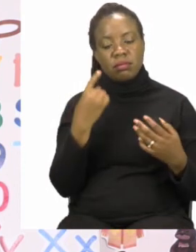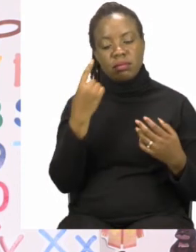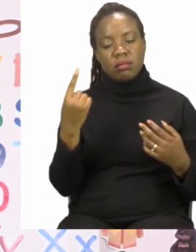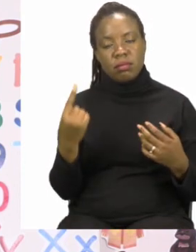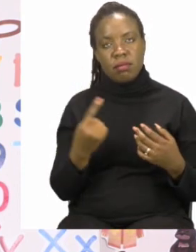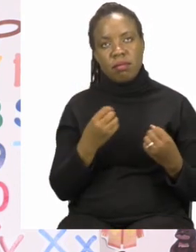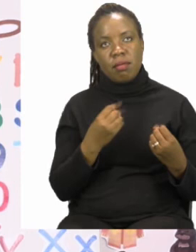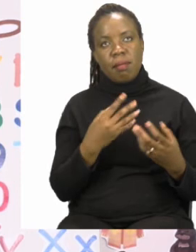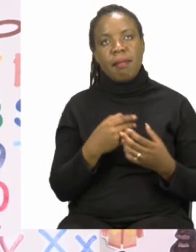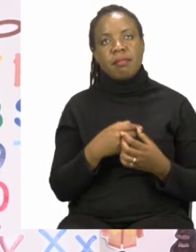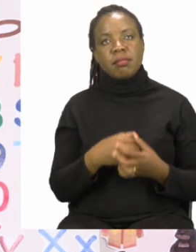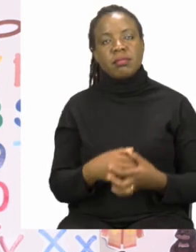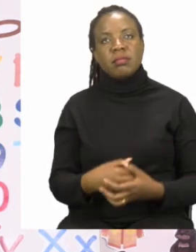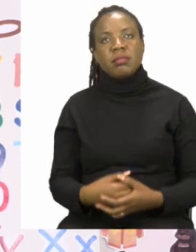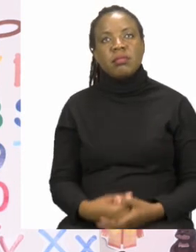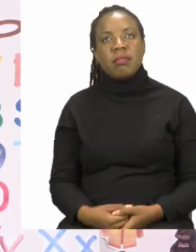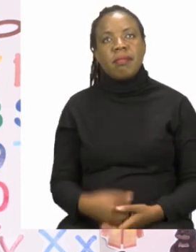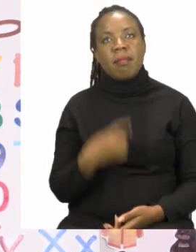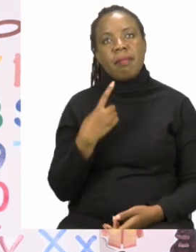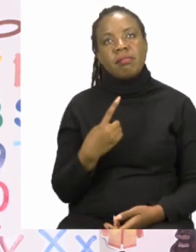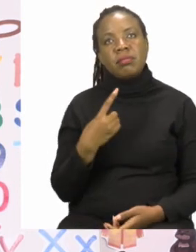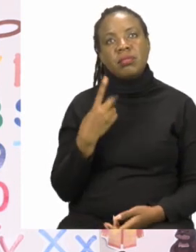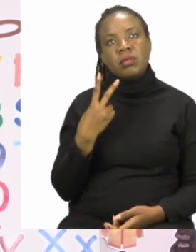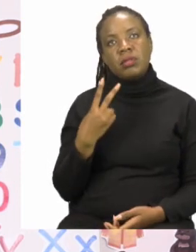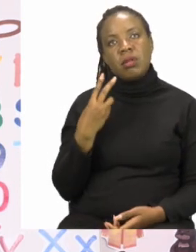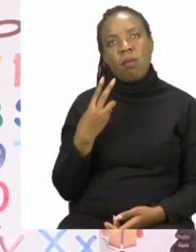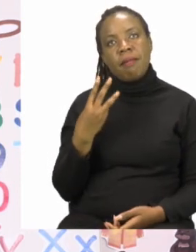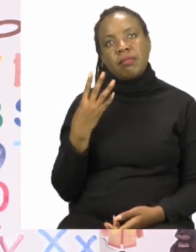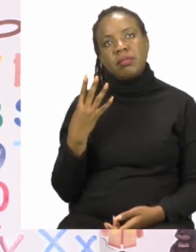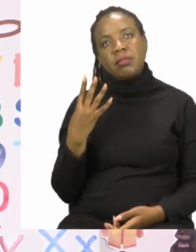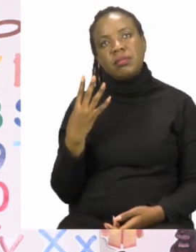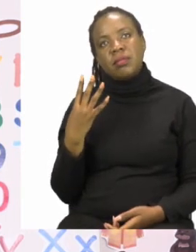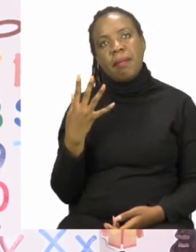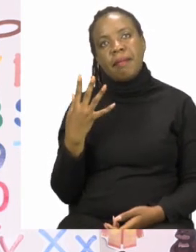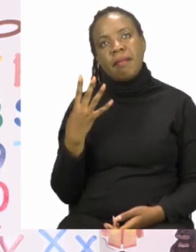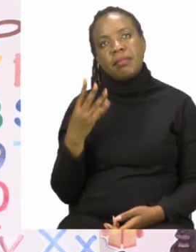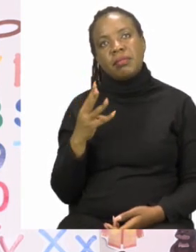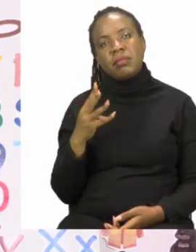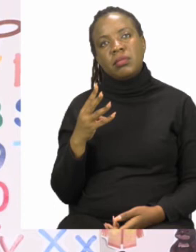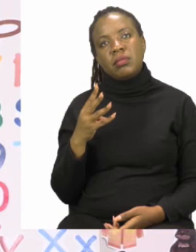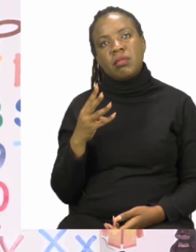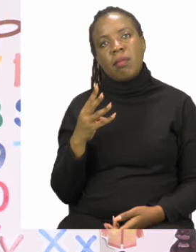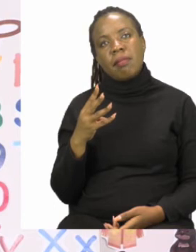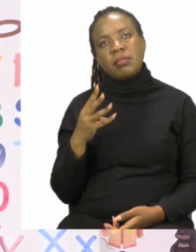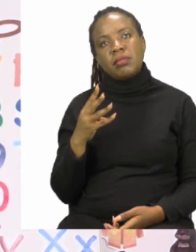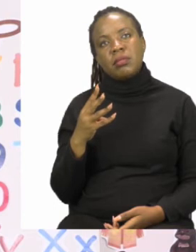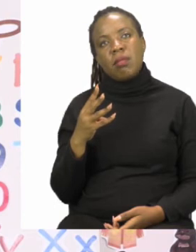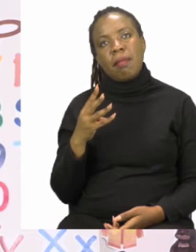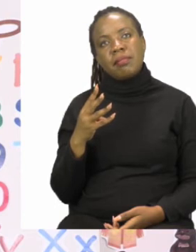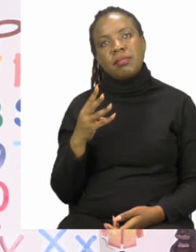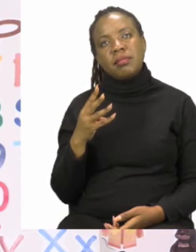and then write the number down. 1, 2, 3, 4, 5, 6. This camp